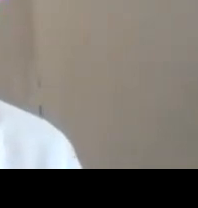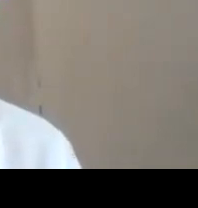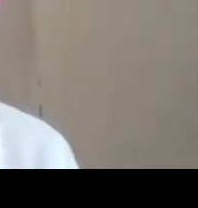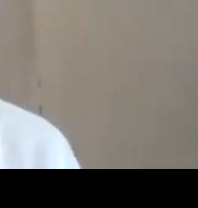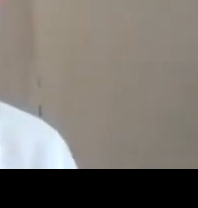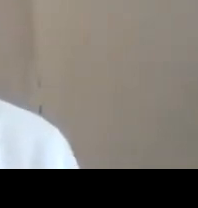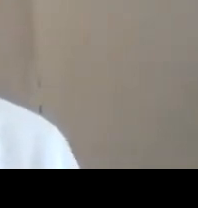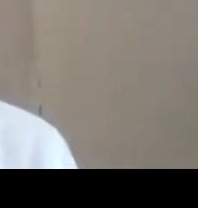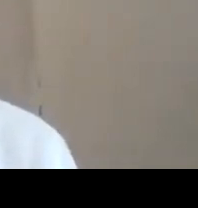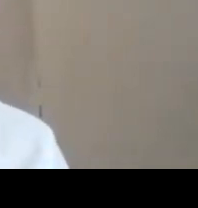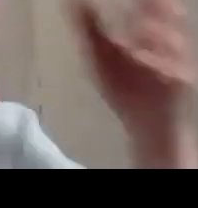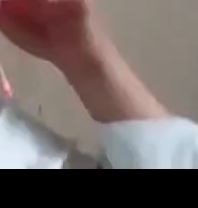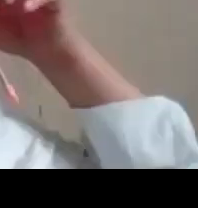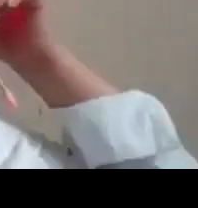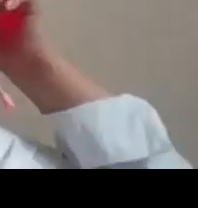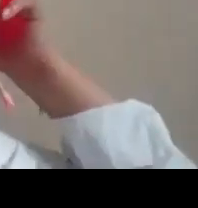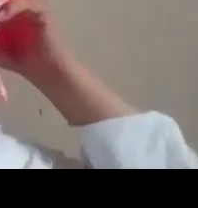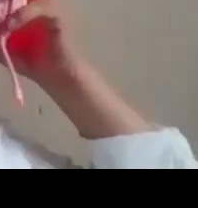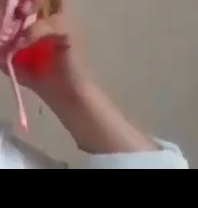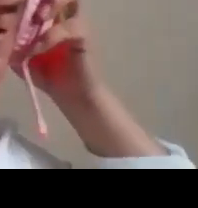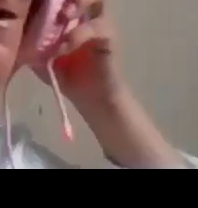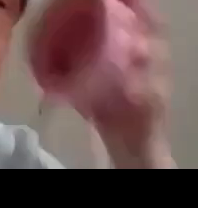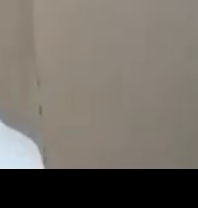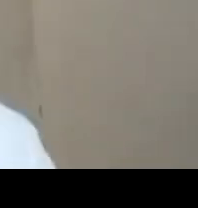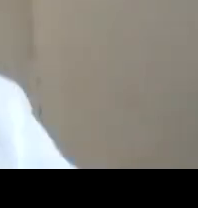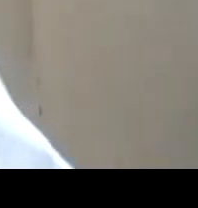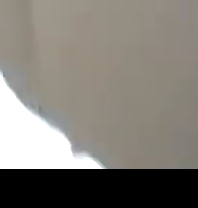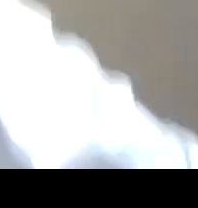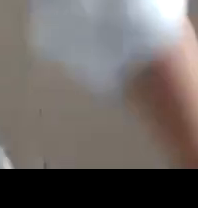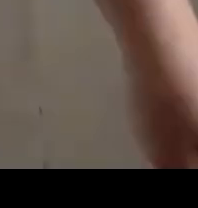one, try love, hey, if have it and expect know how. Đọc này thì lấy. Cái này, cái sorry.